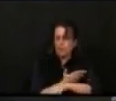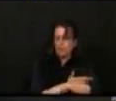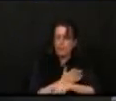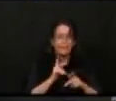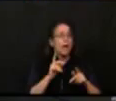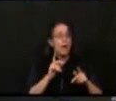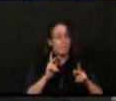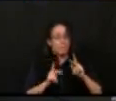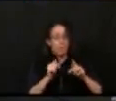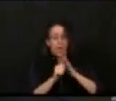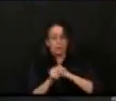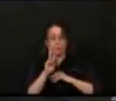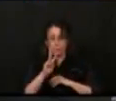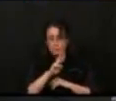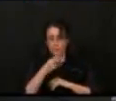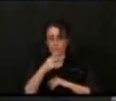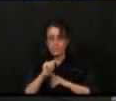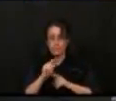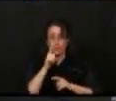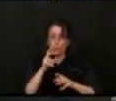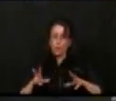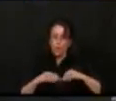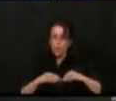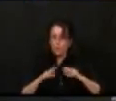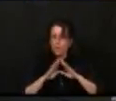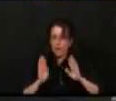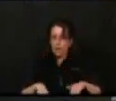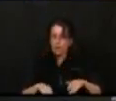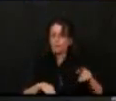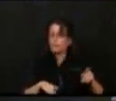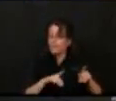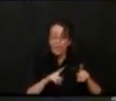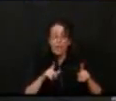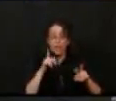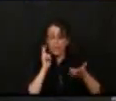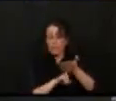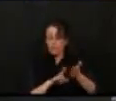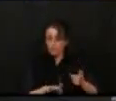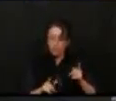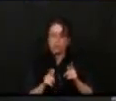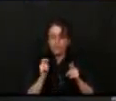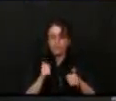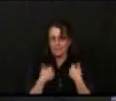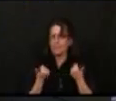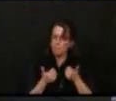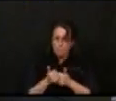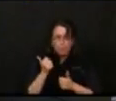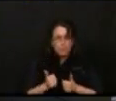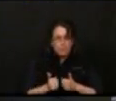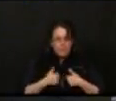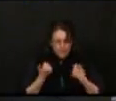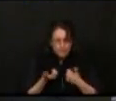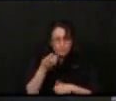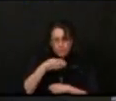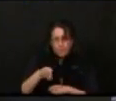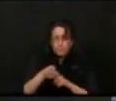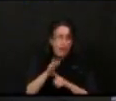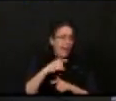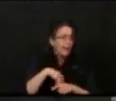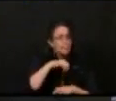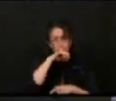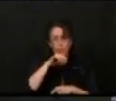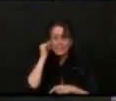but those are all local contractors. And if people are interested, we'd love for them to call us and tell us, and